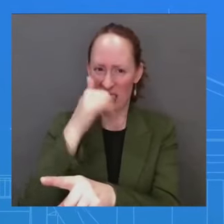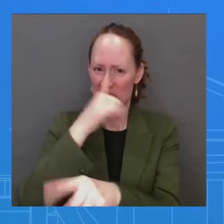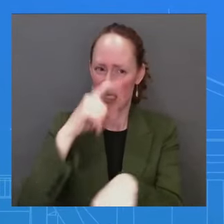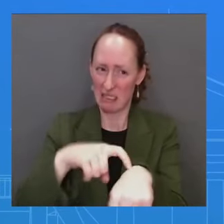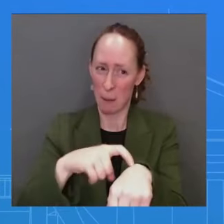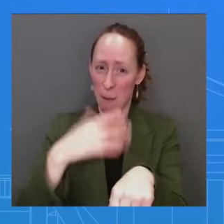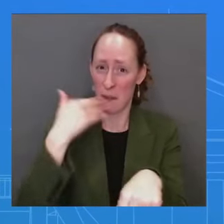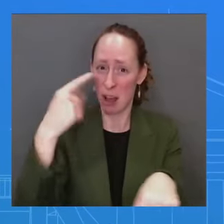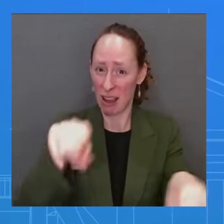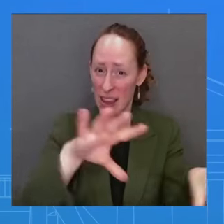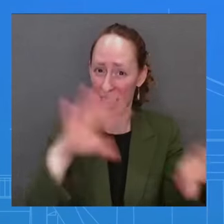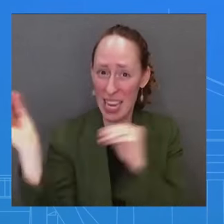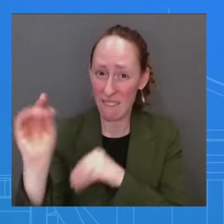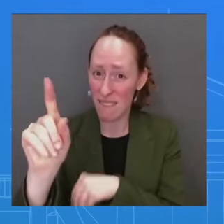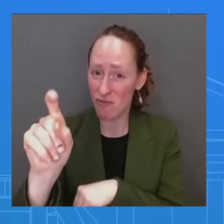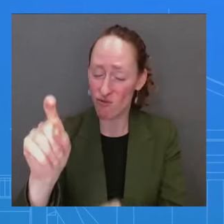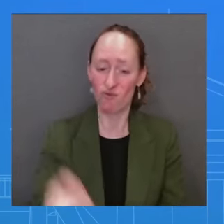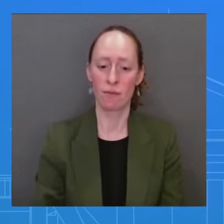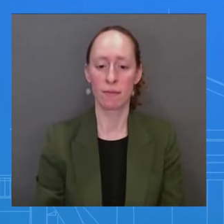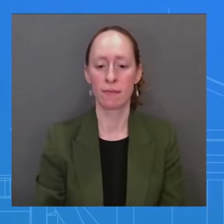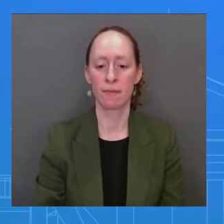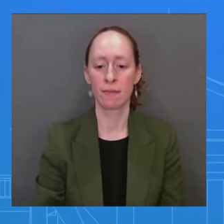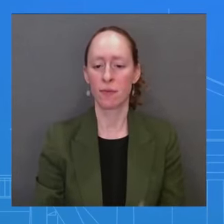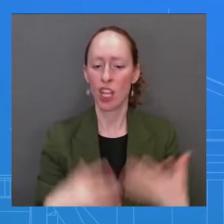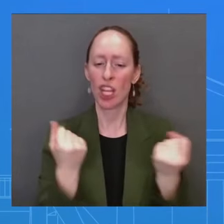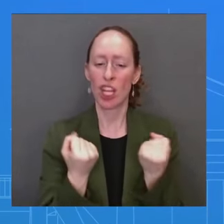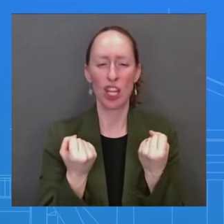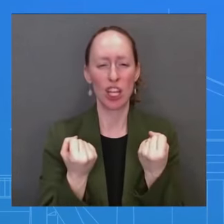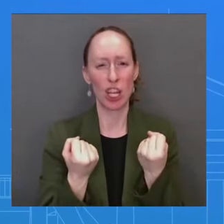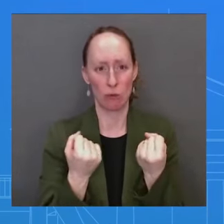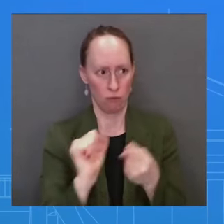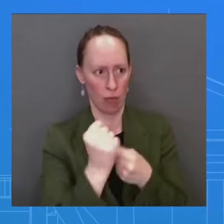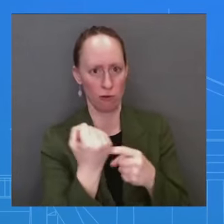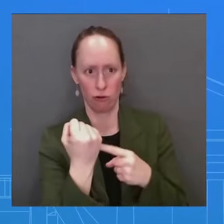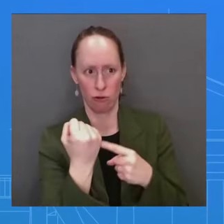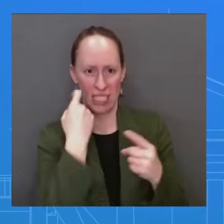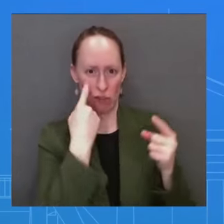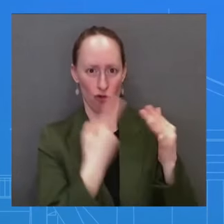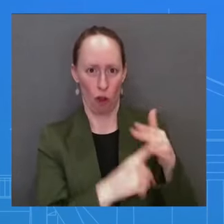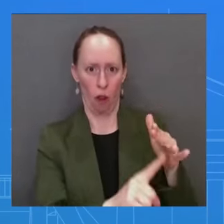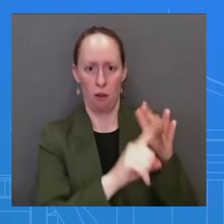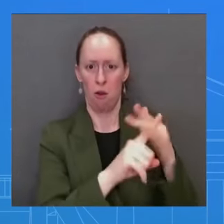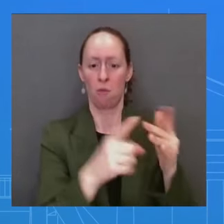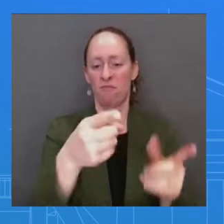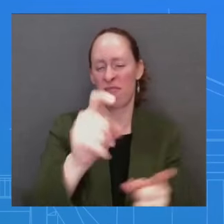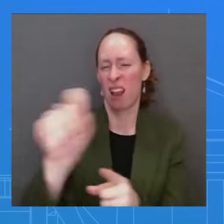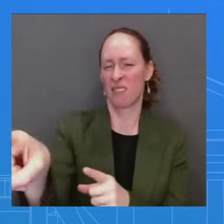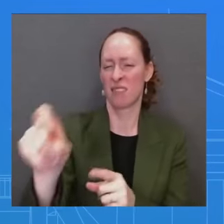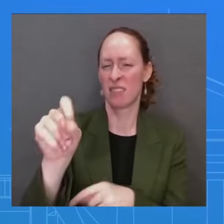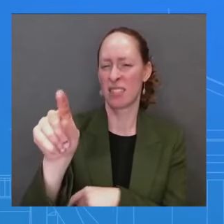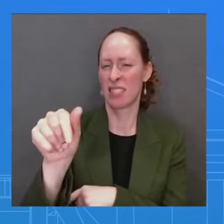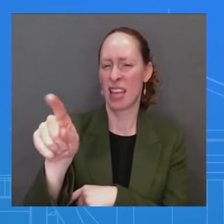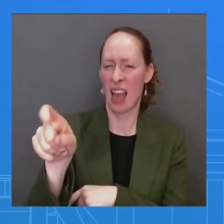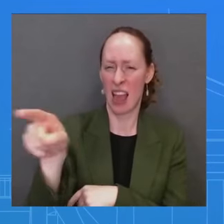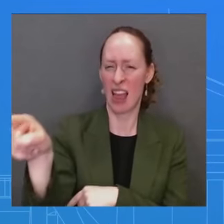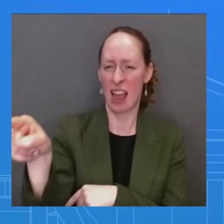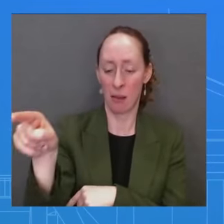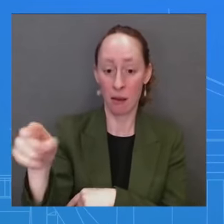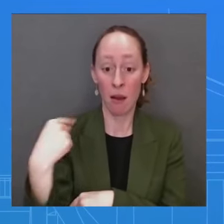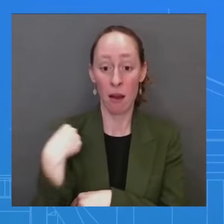kind of unfolding as you and I are talking. I'd refer you to the State Department, but I'm not aware of any changes to our footprint or our force protection